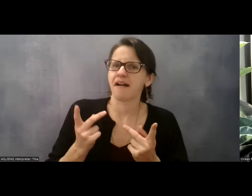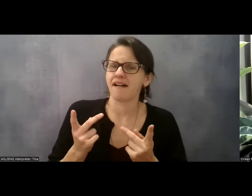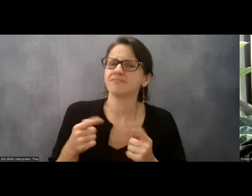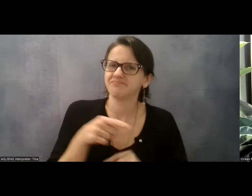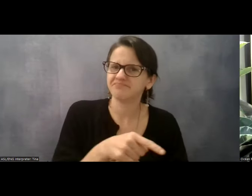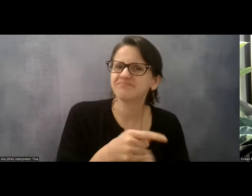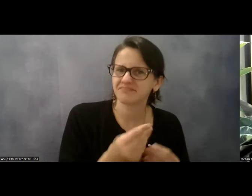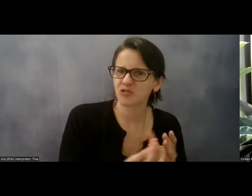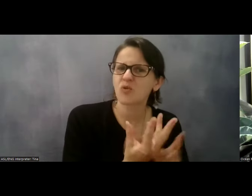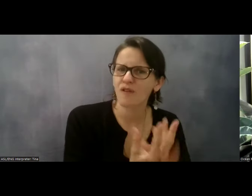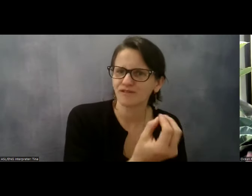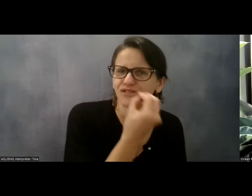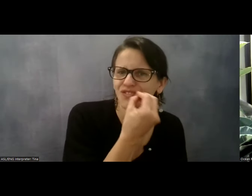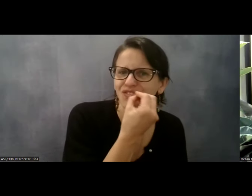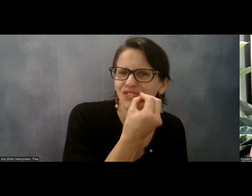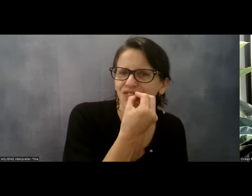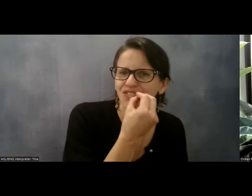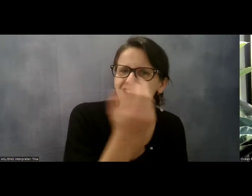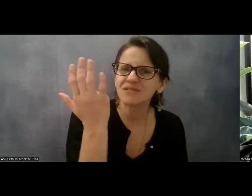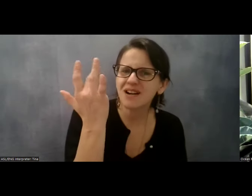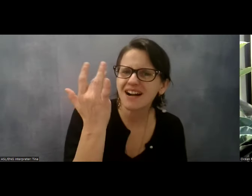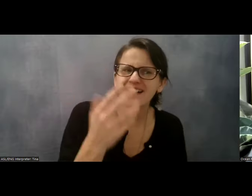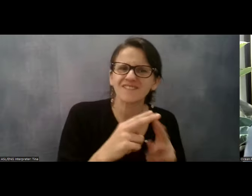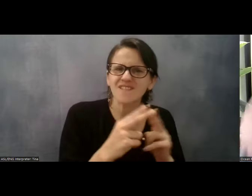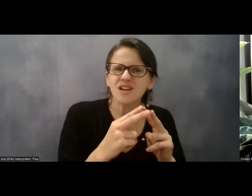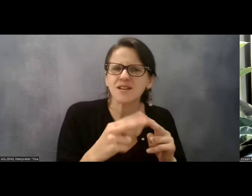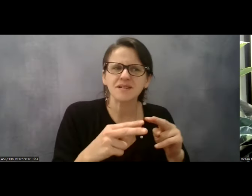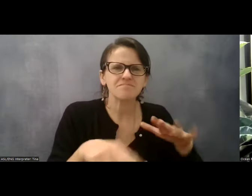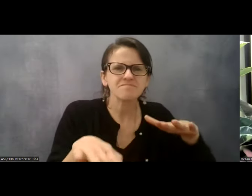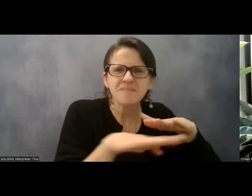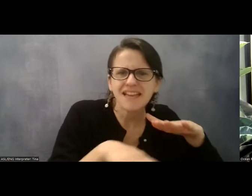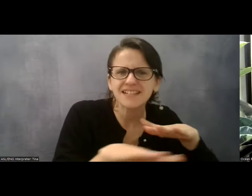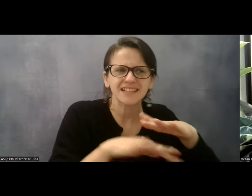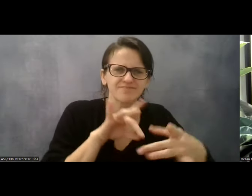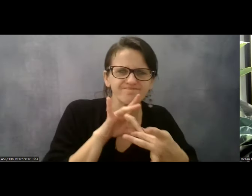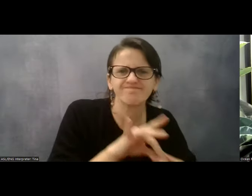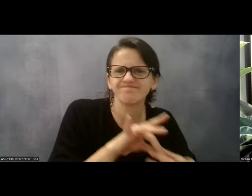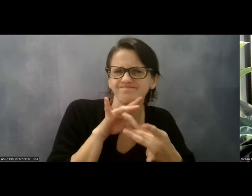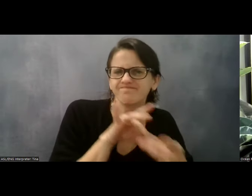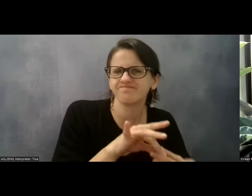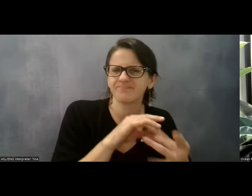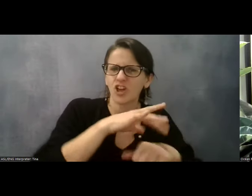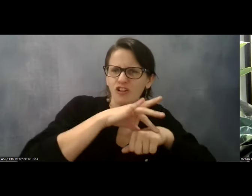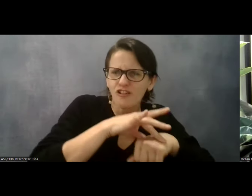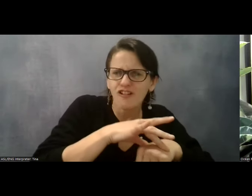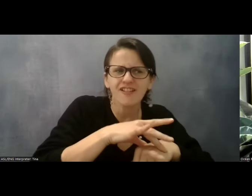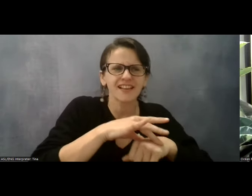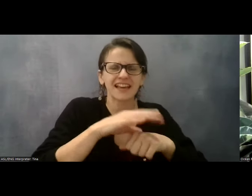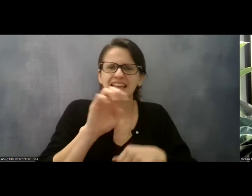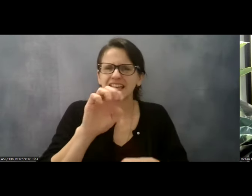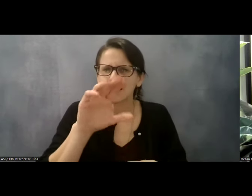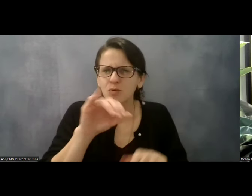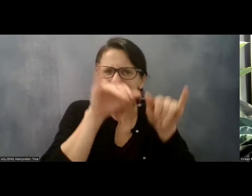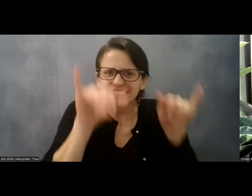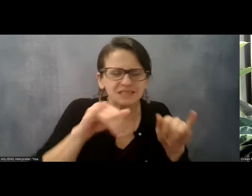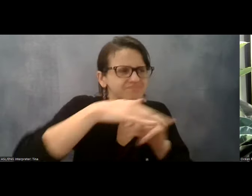in direct relationship with the earth and the plants and the ecosystems around us. And that is powerful. And one of,